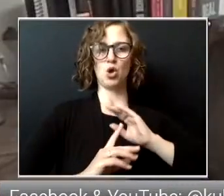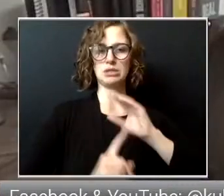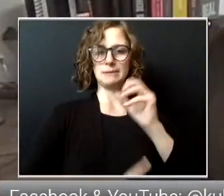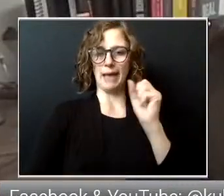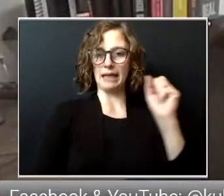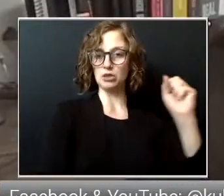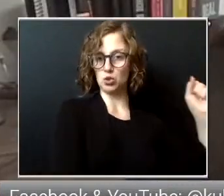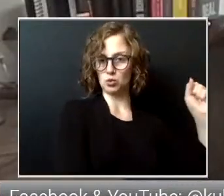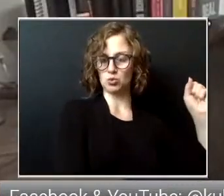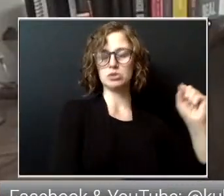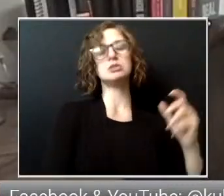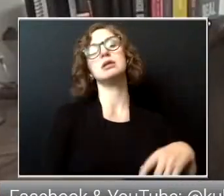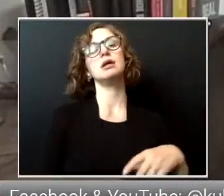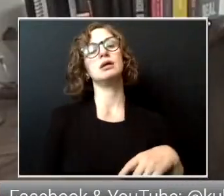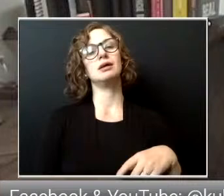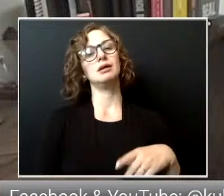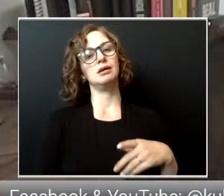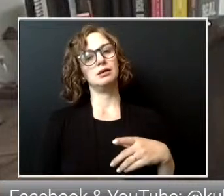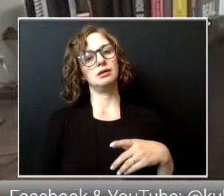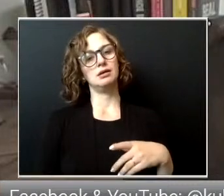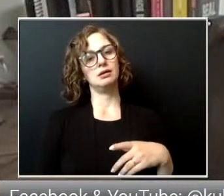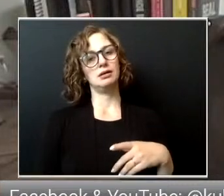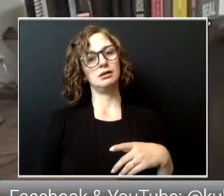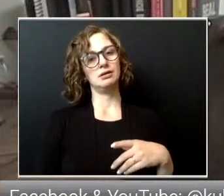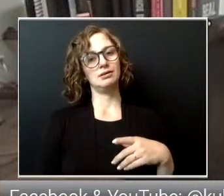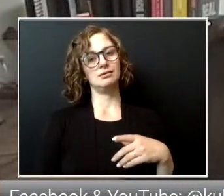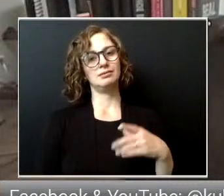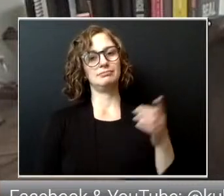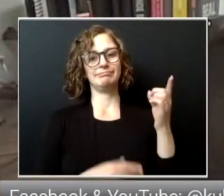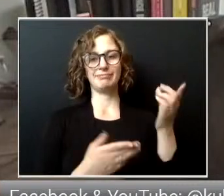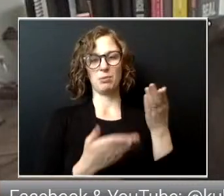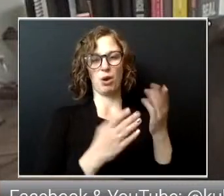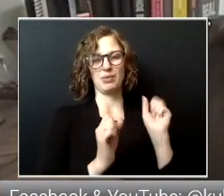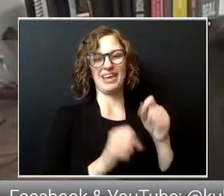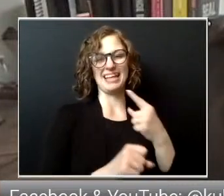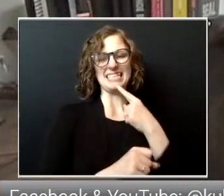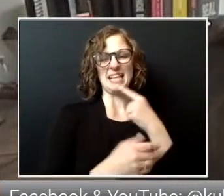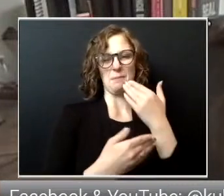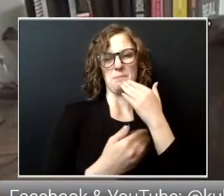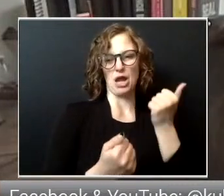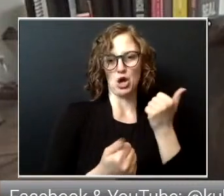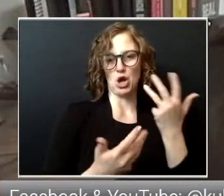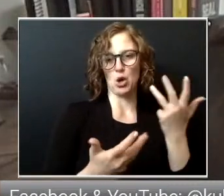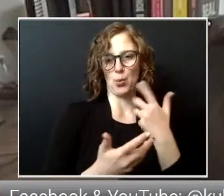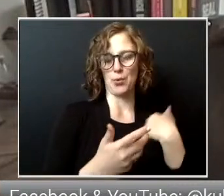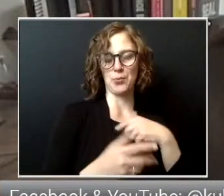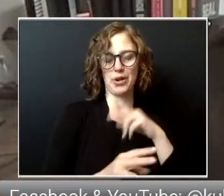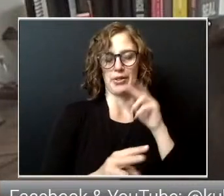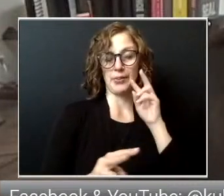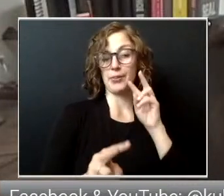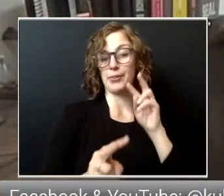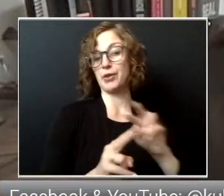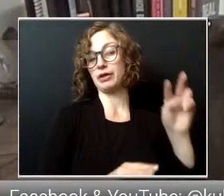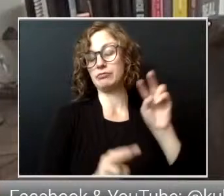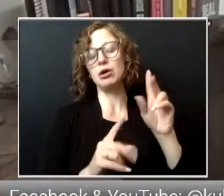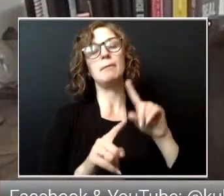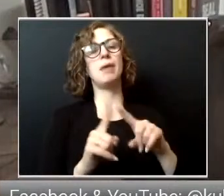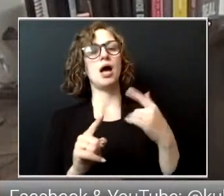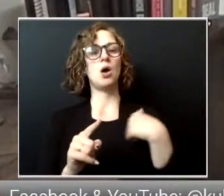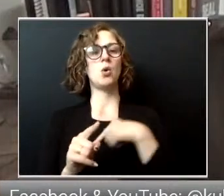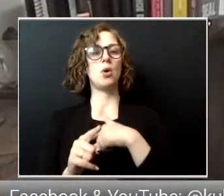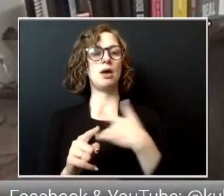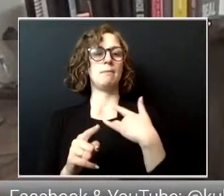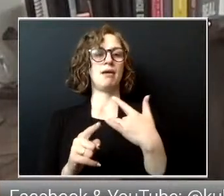So he can probably say better what we're looking for, but we just mostly, care for them, try to